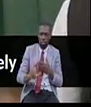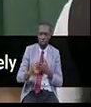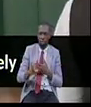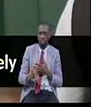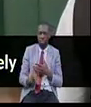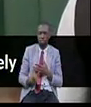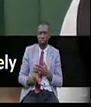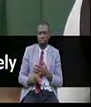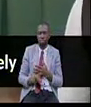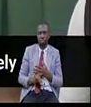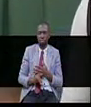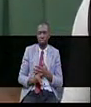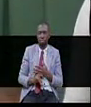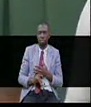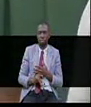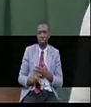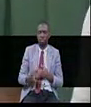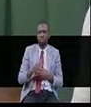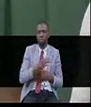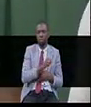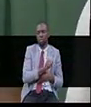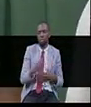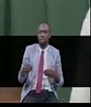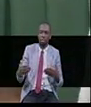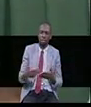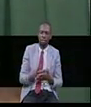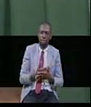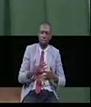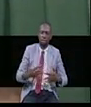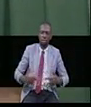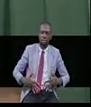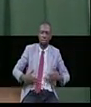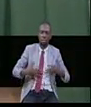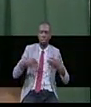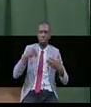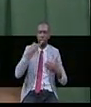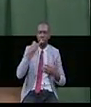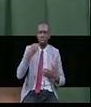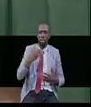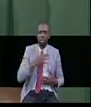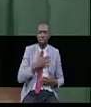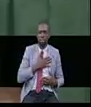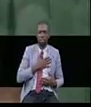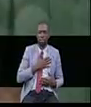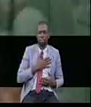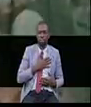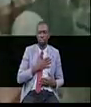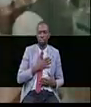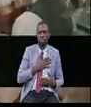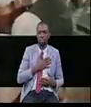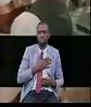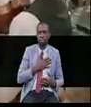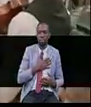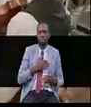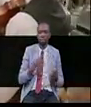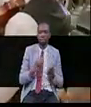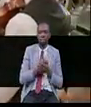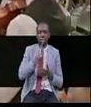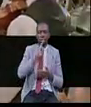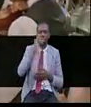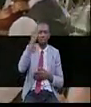completely. I know life is mine. That is why